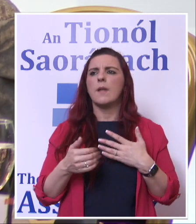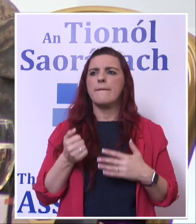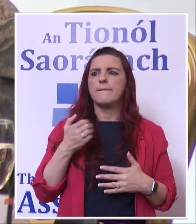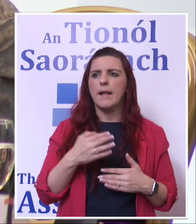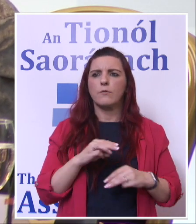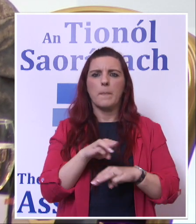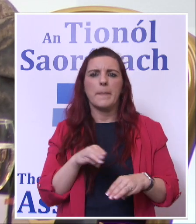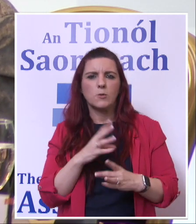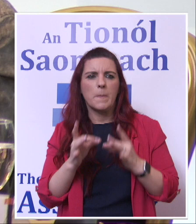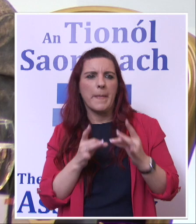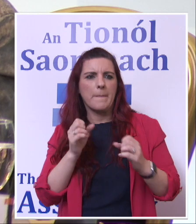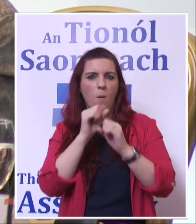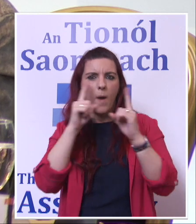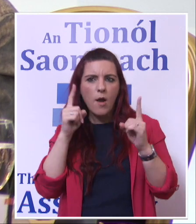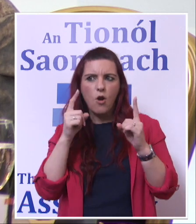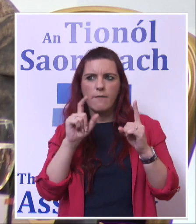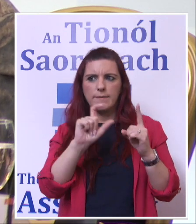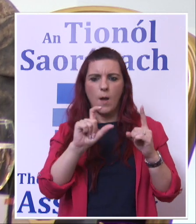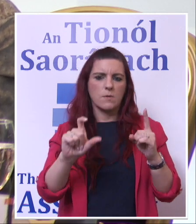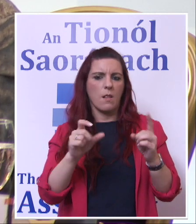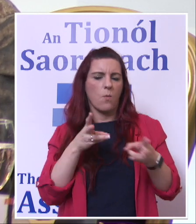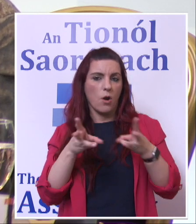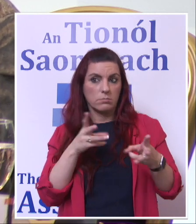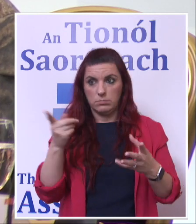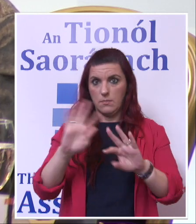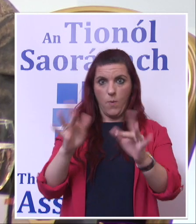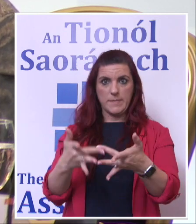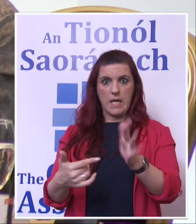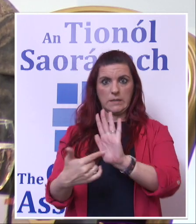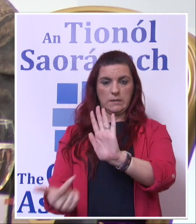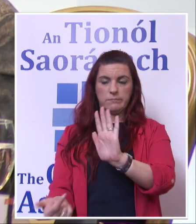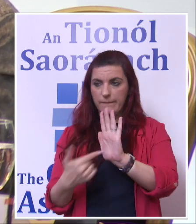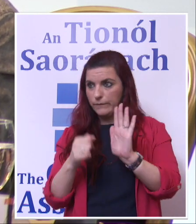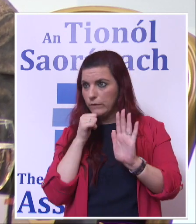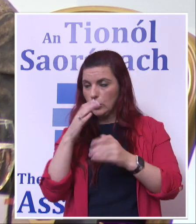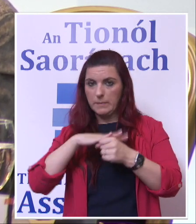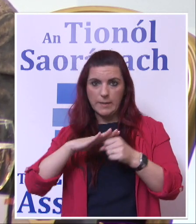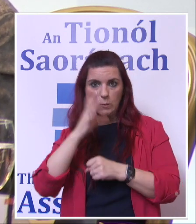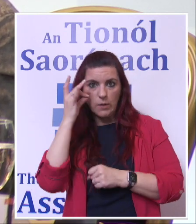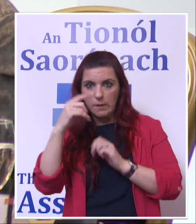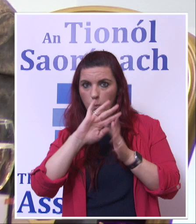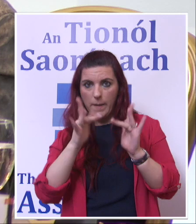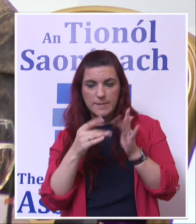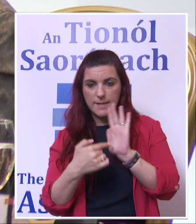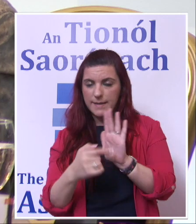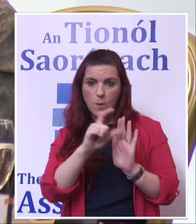make them aware of what the council does? Well, the website is the first stop, and the websites are